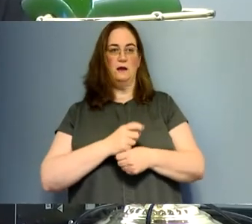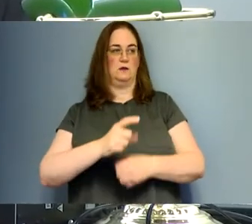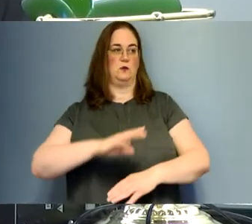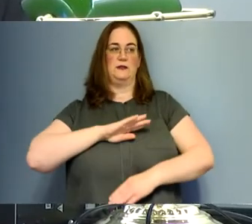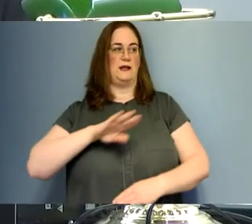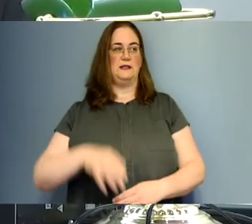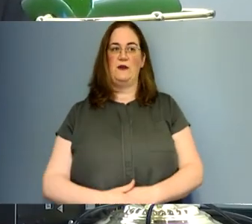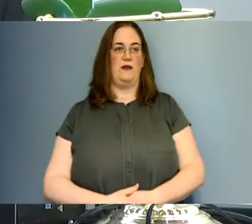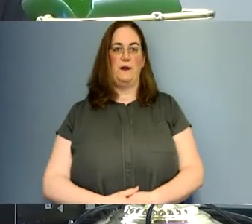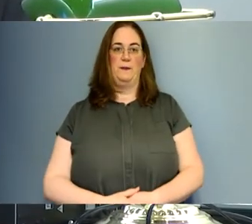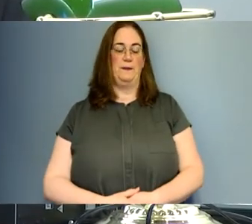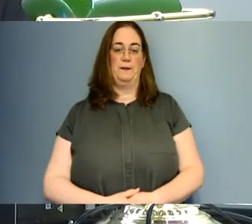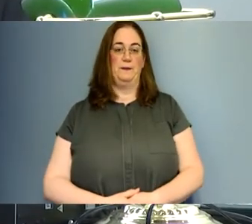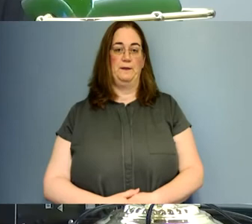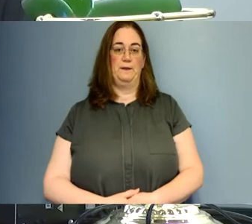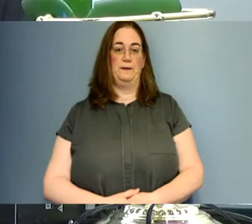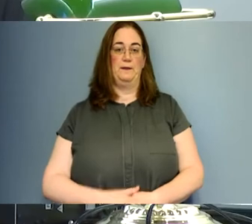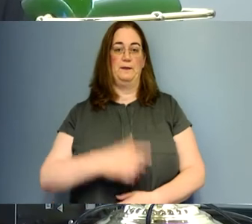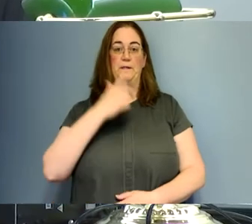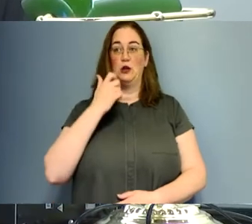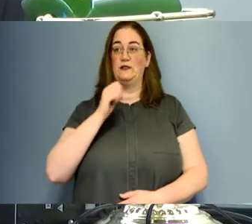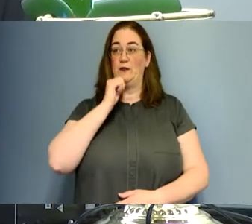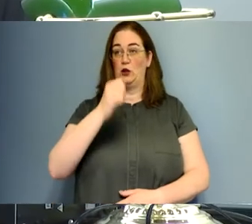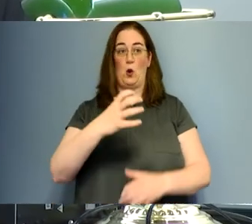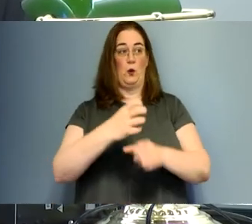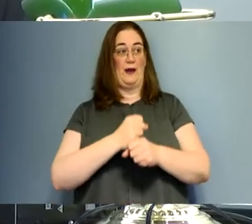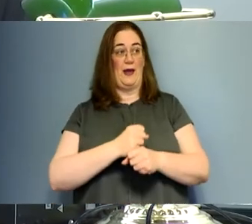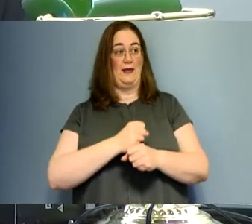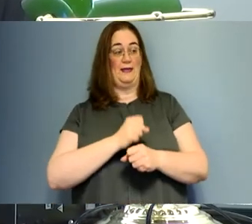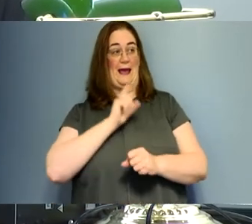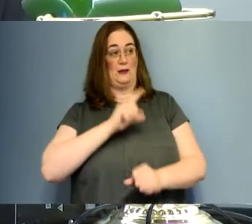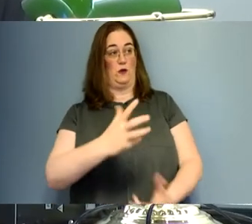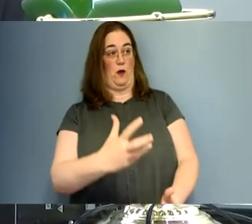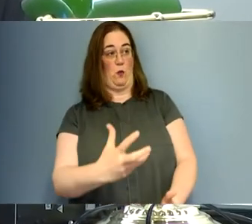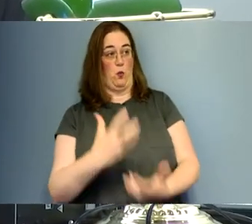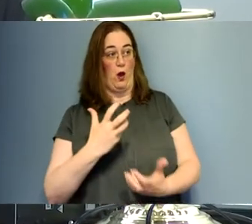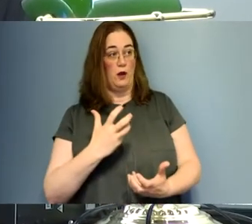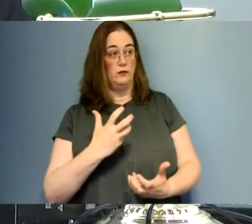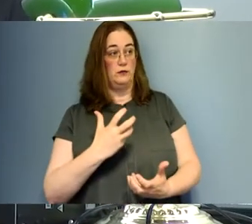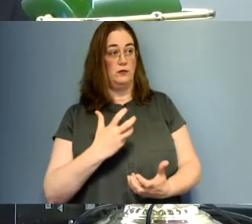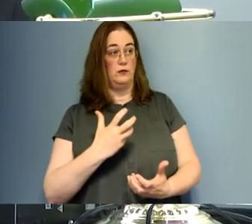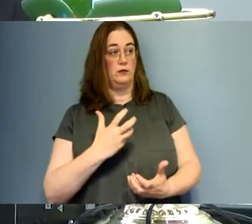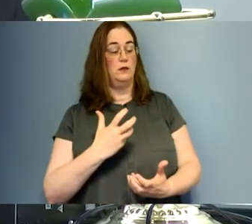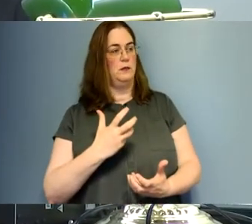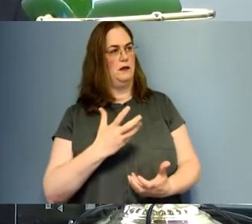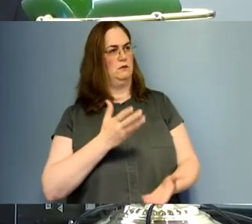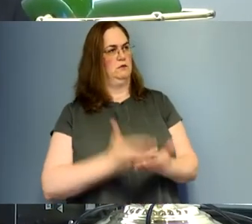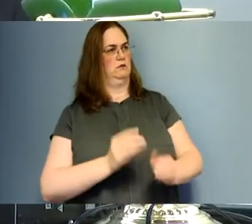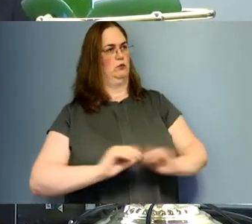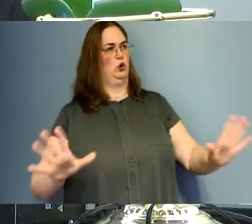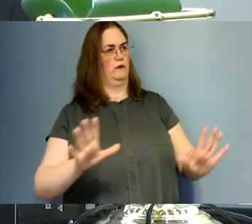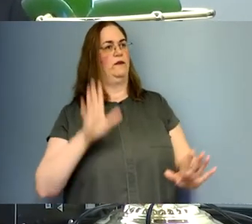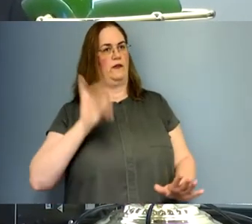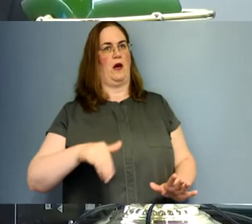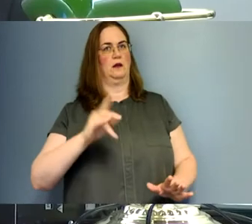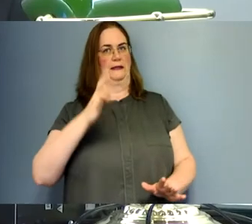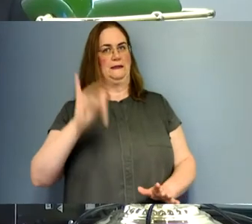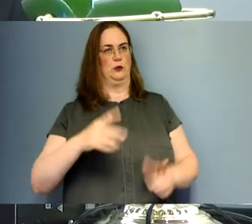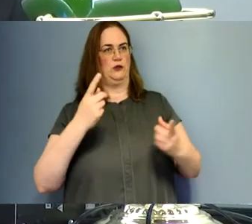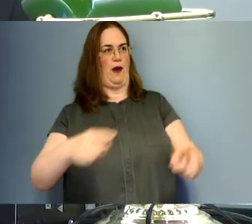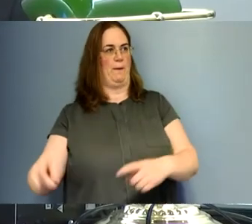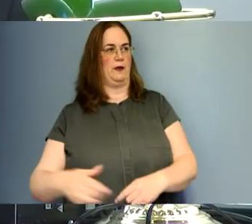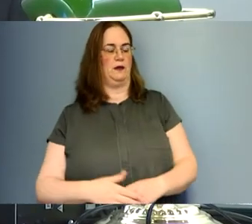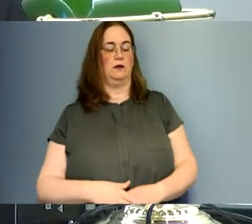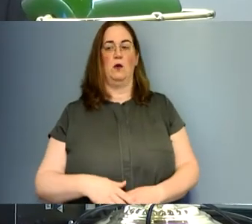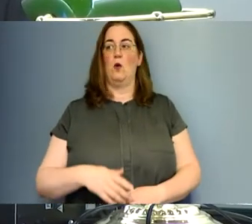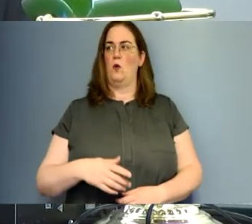satisfy them. Because if they don't get the answer they're looking for, it's just more proof of the conspiracy. You know, oh, it